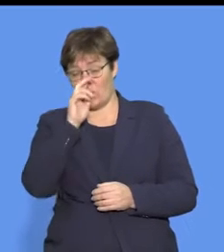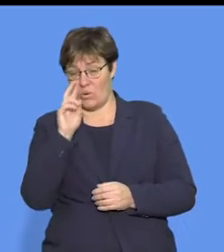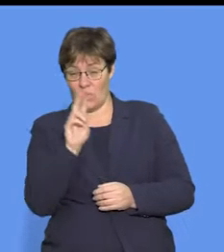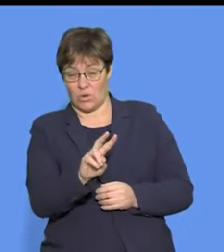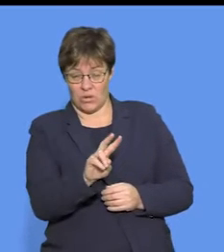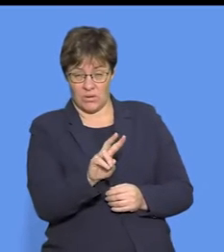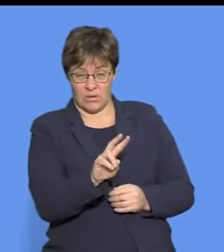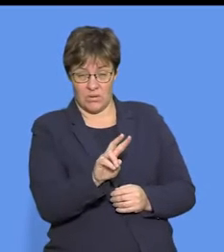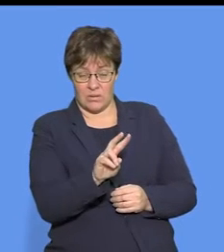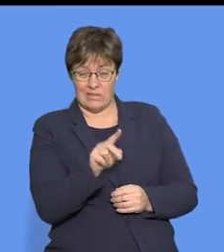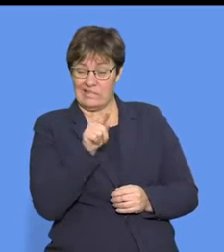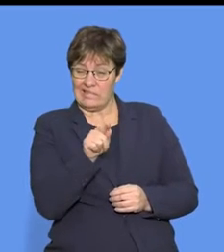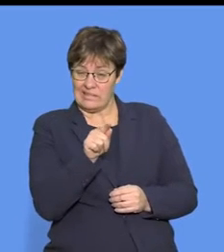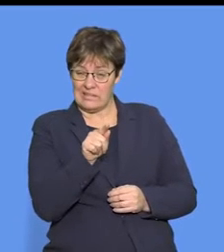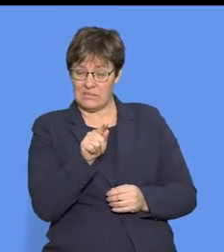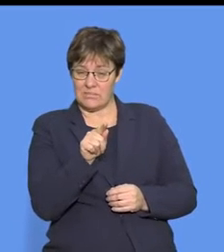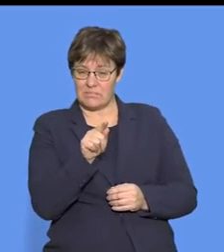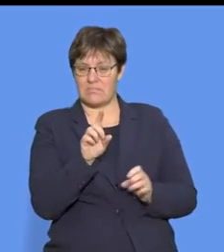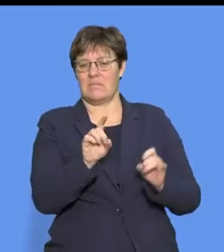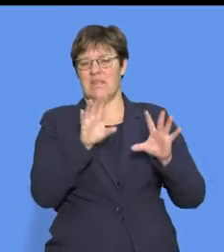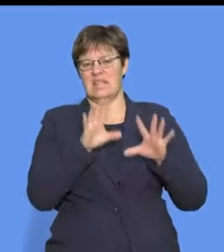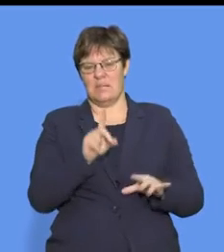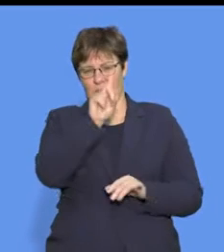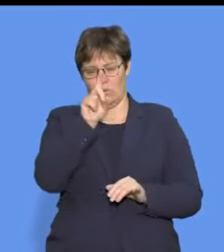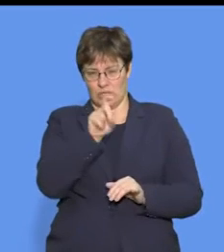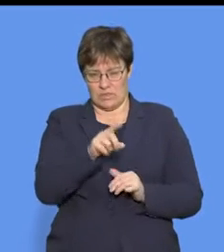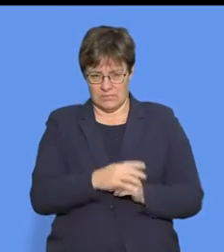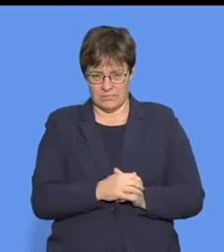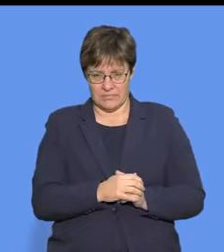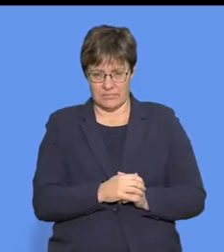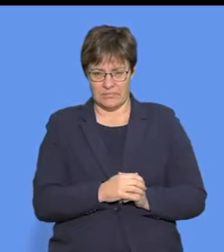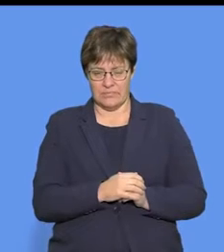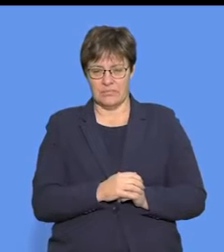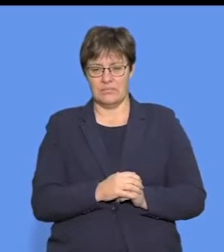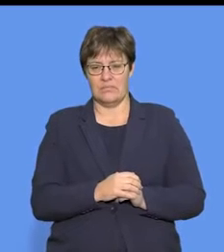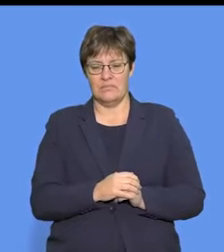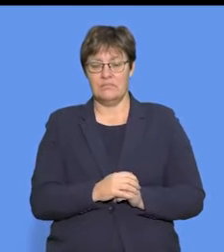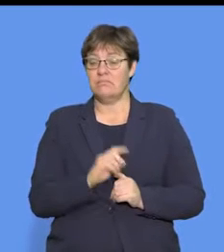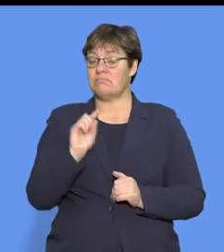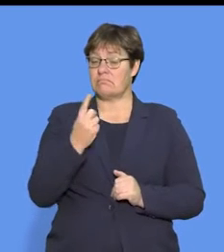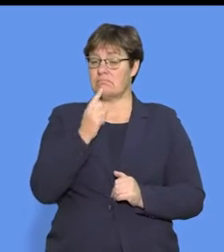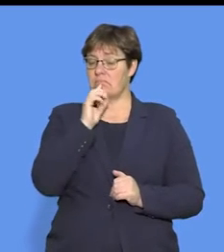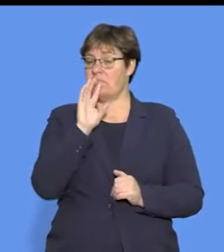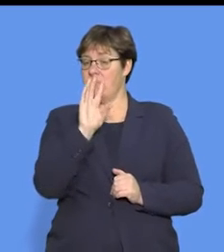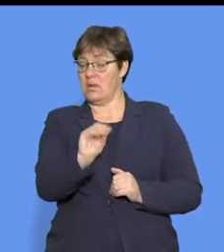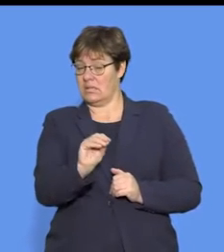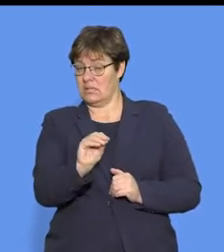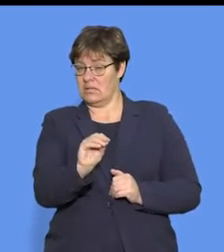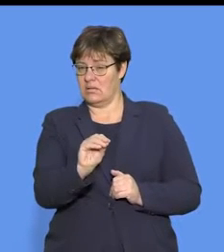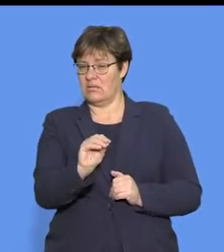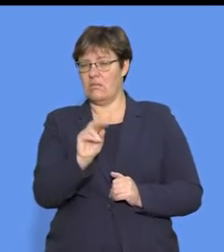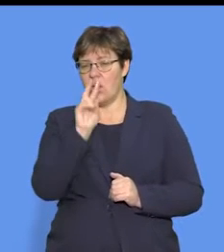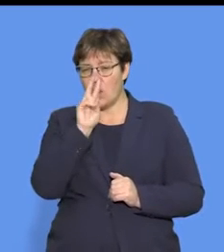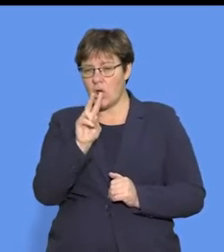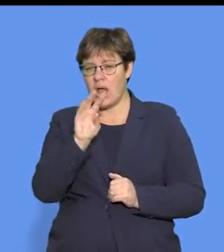if you look at this typical exam type of question, the first thing is that we're asked